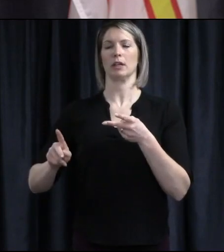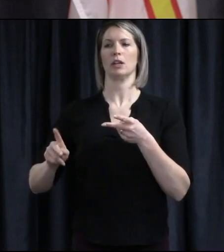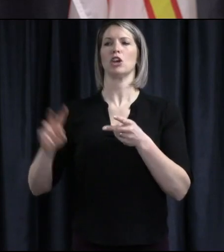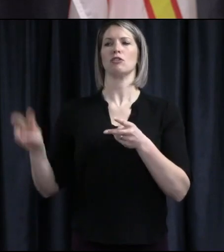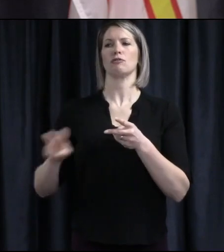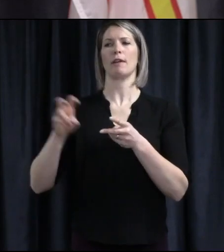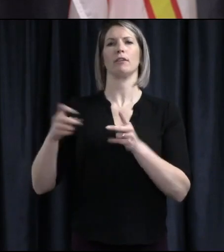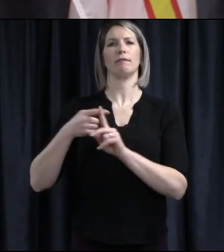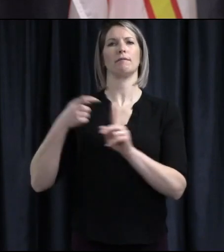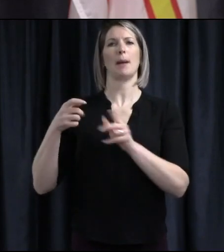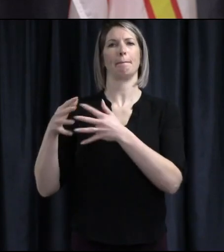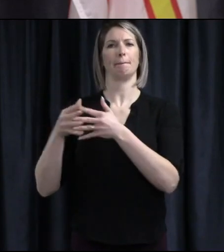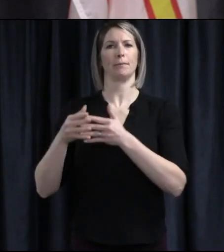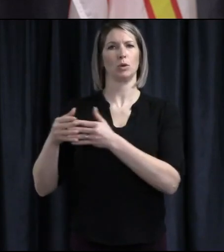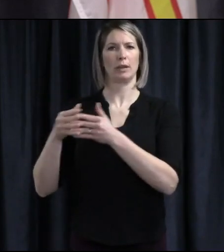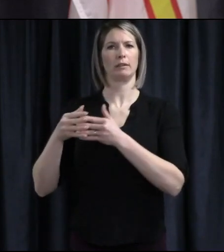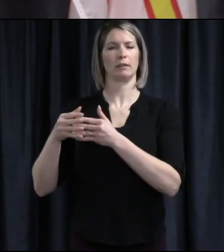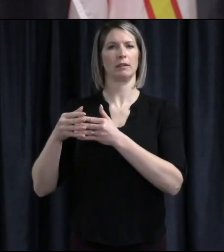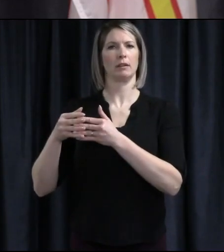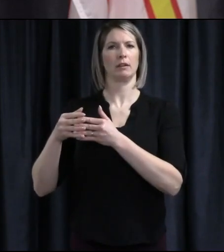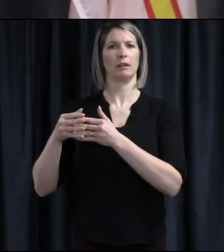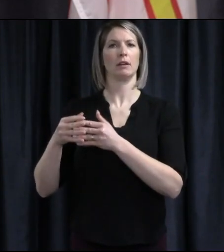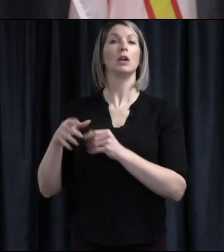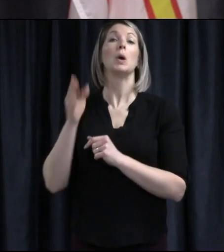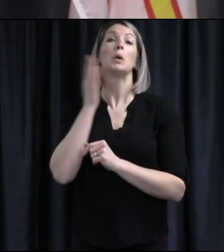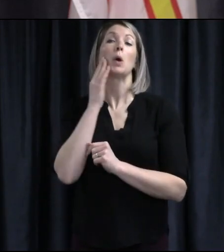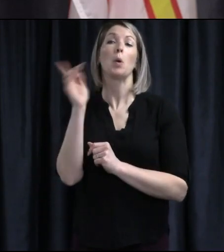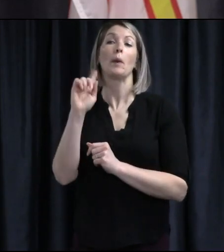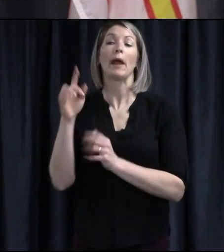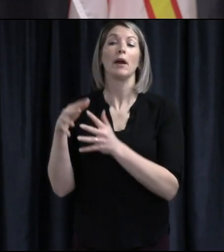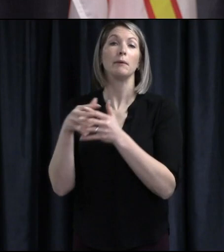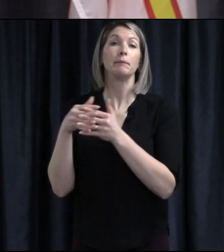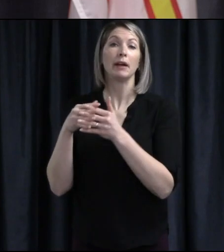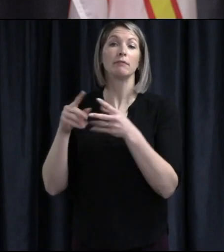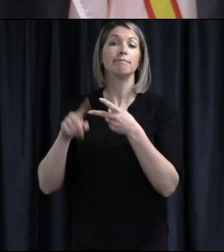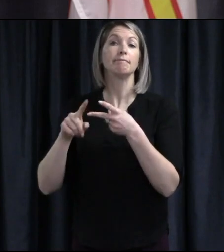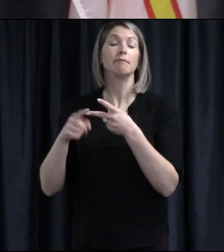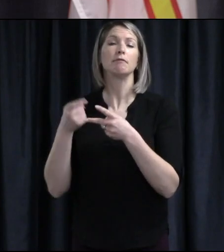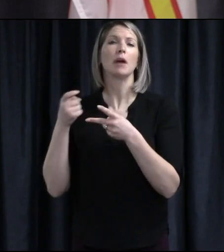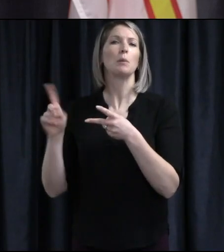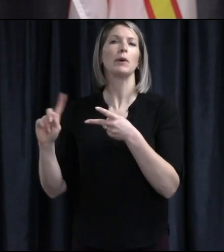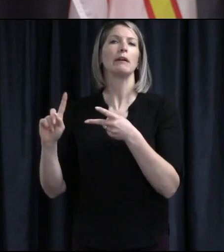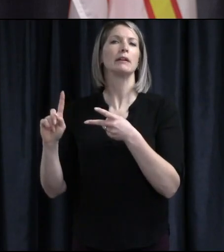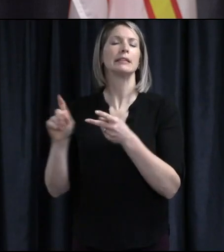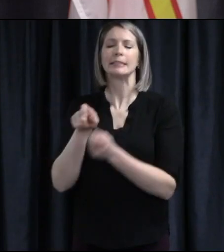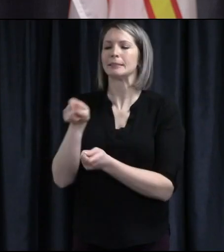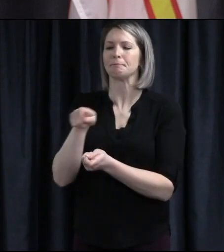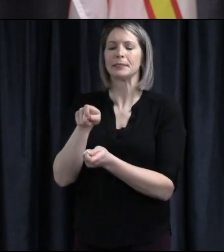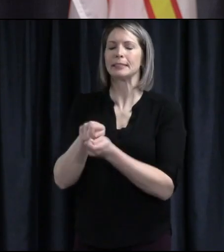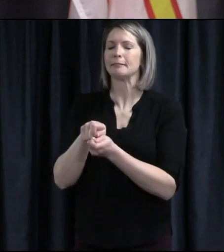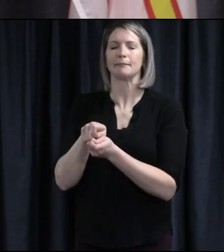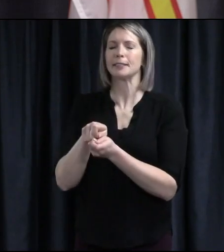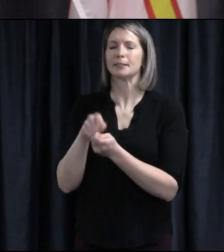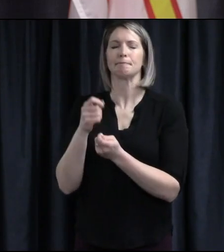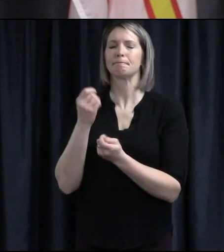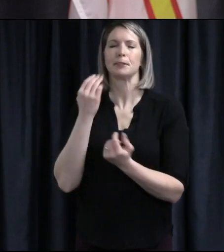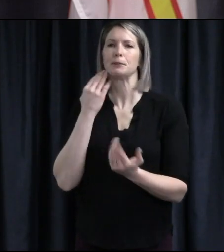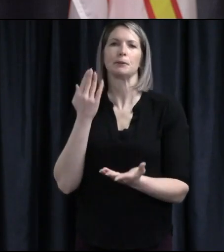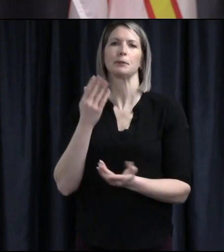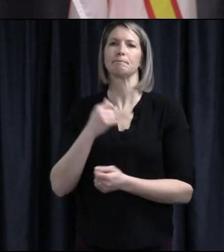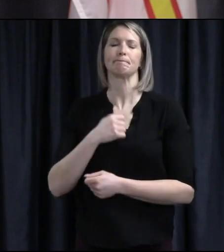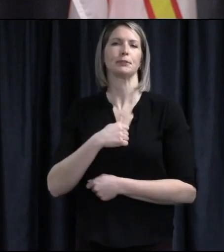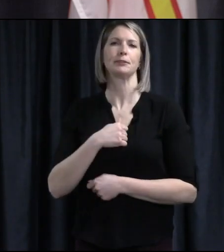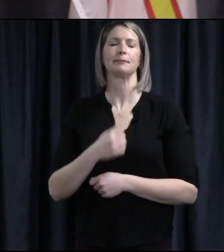U.S. Do we know where in the U.S. or? I don't have the details to that level at this